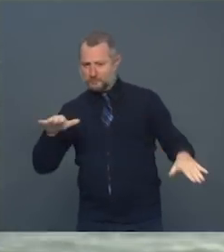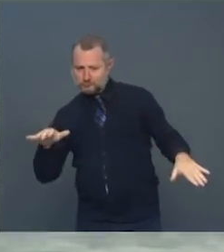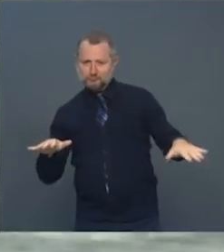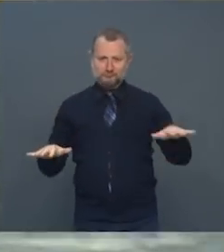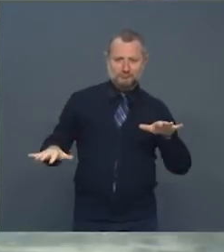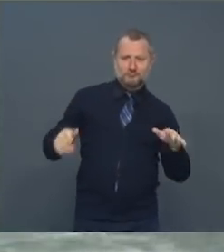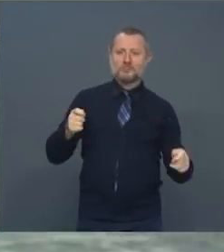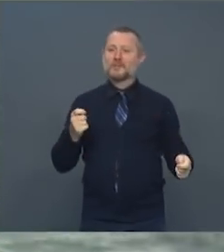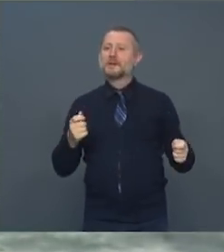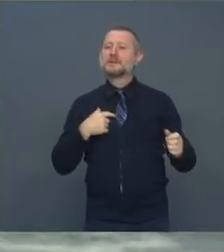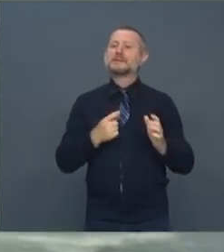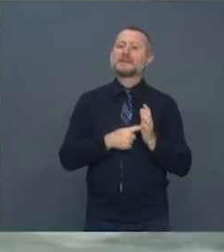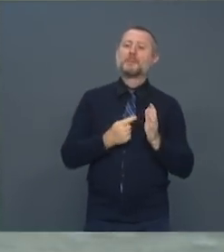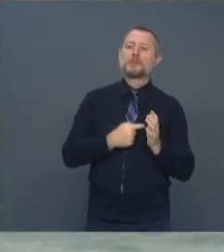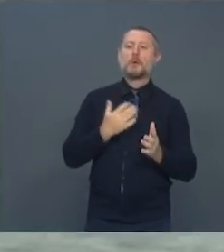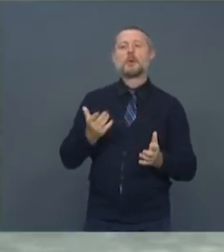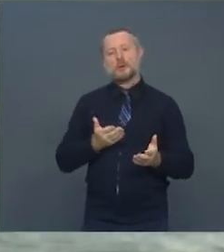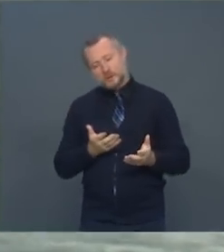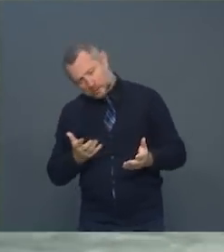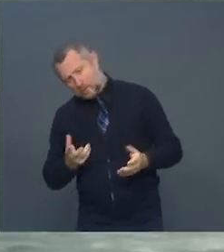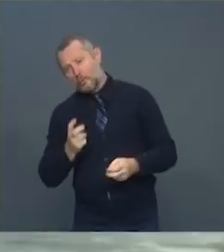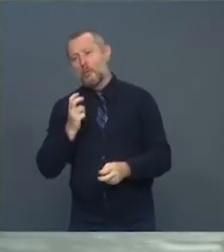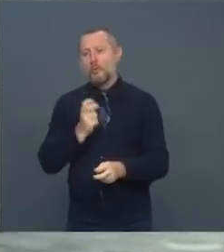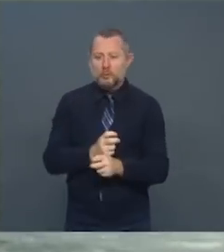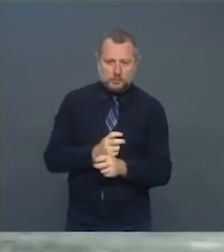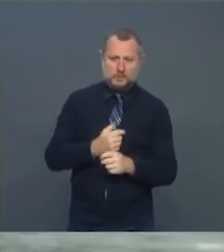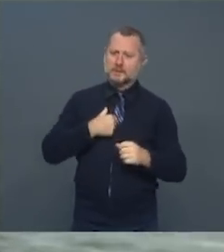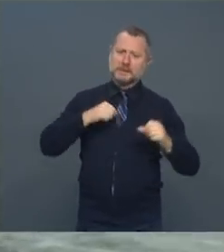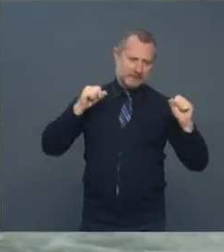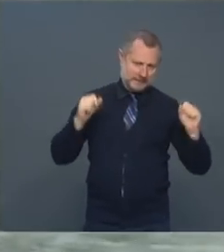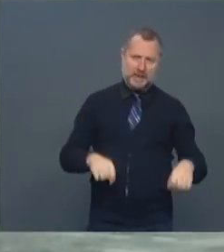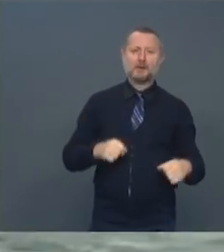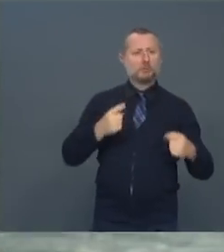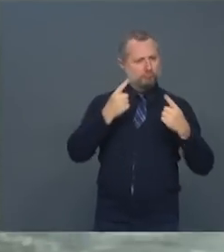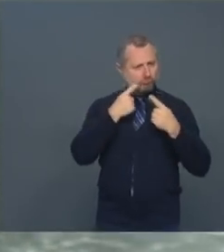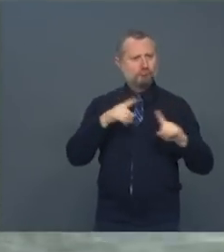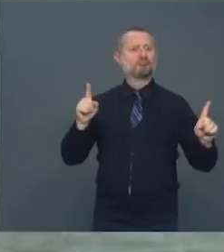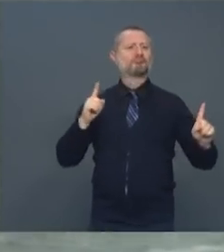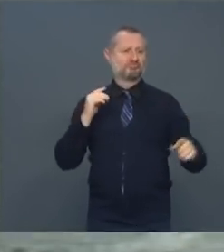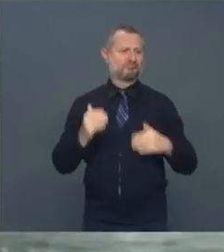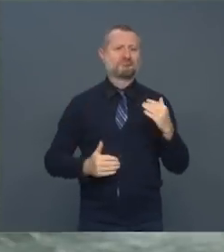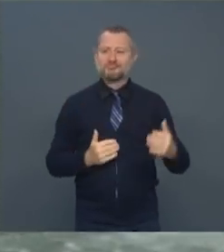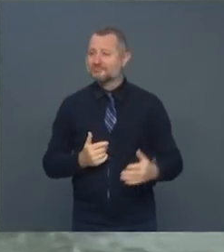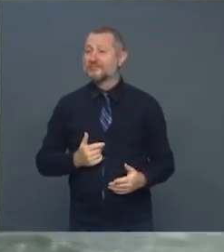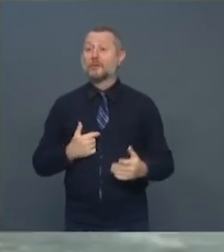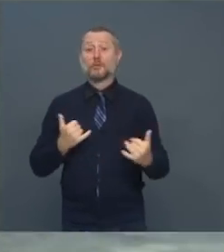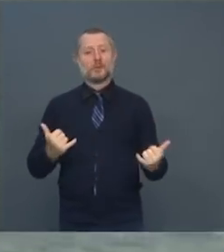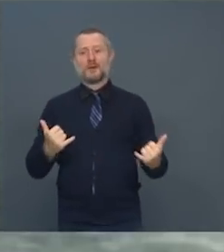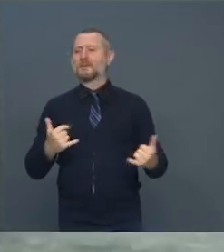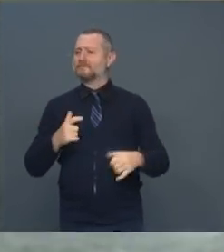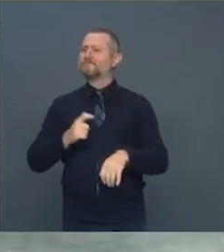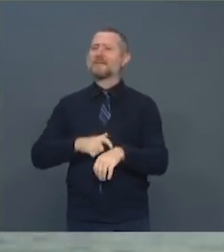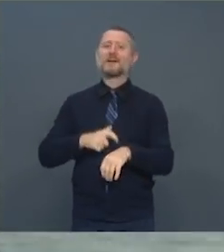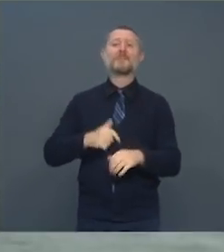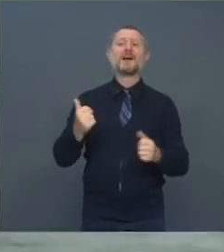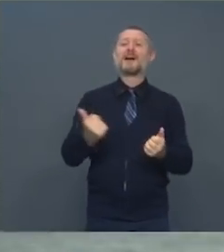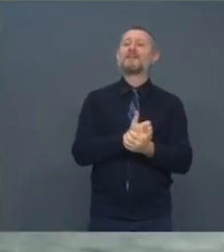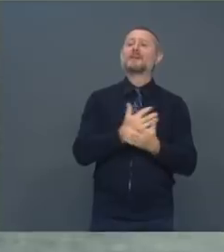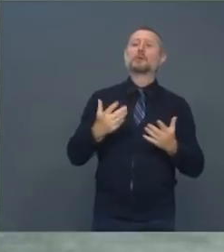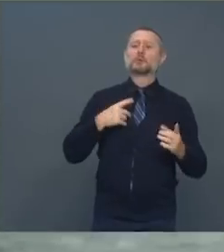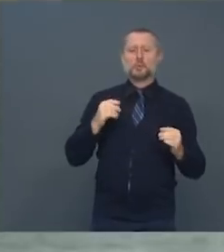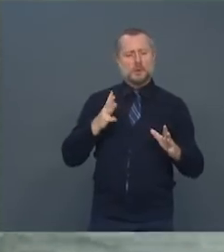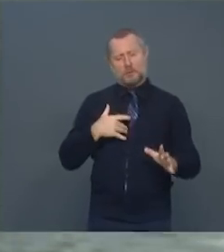and difficult, but we can still do them. And this is a time when everything we're doing is hard